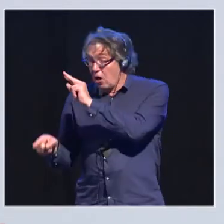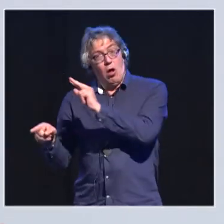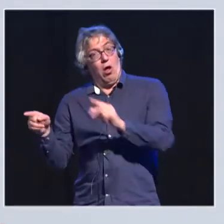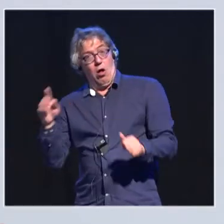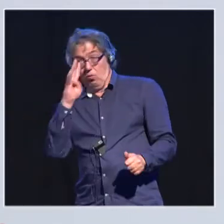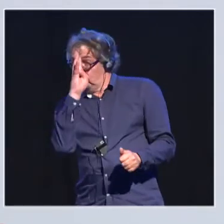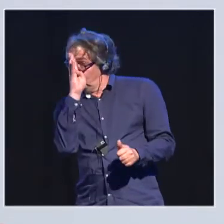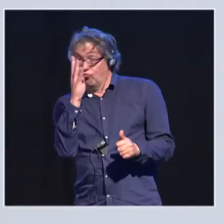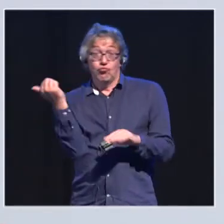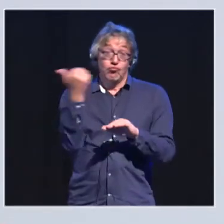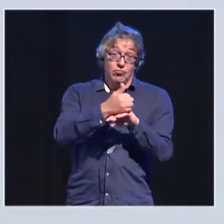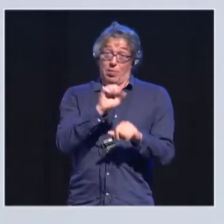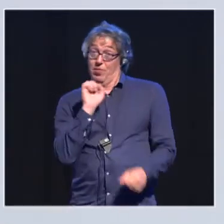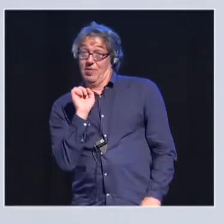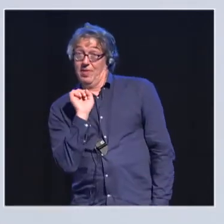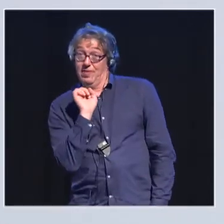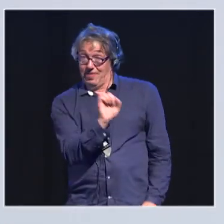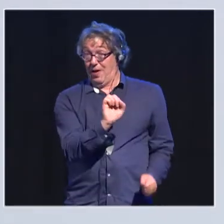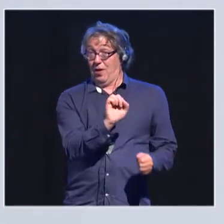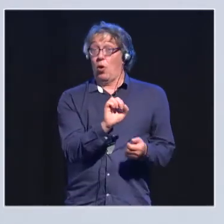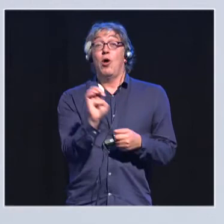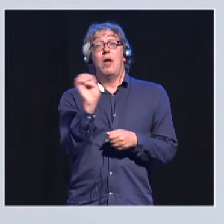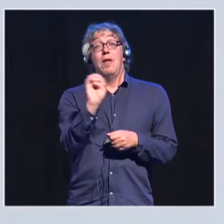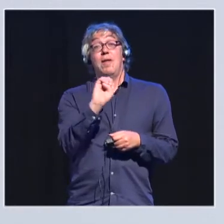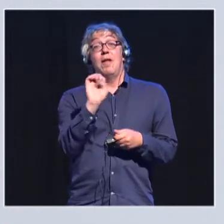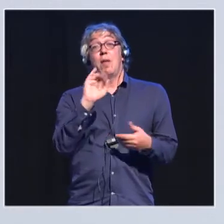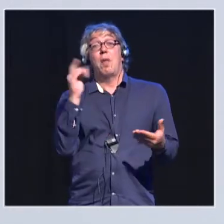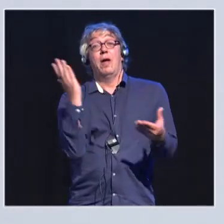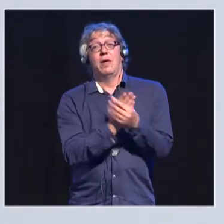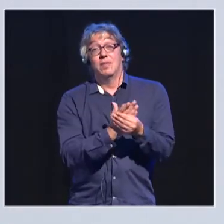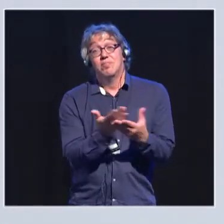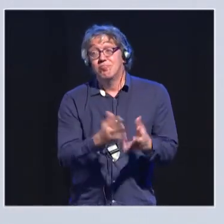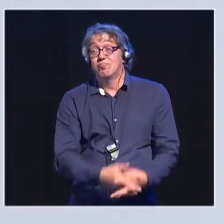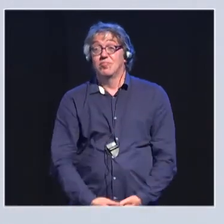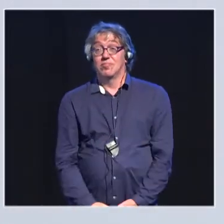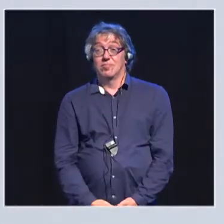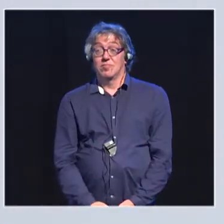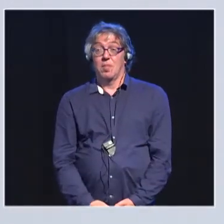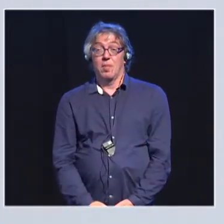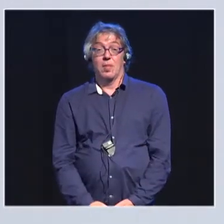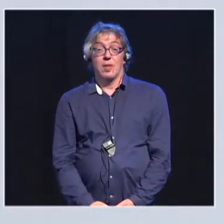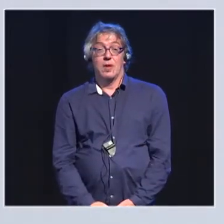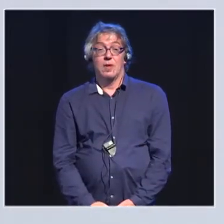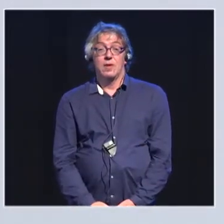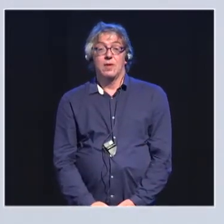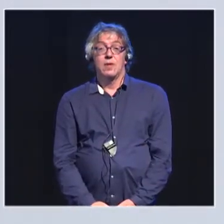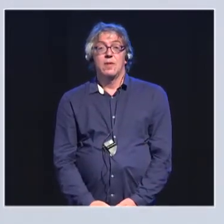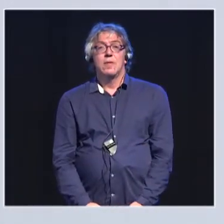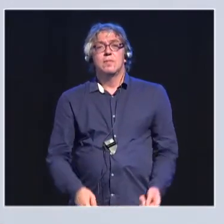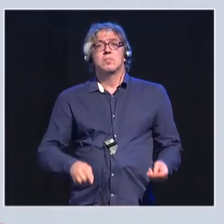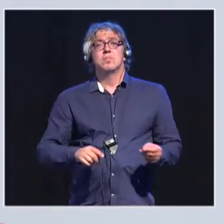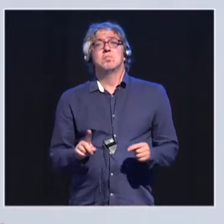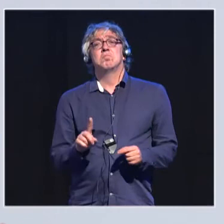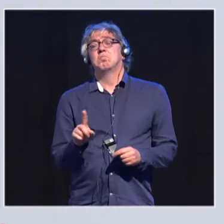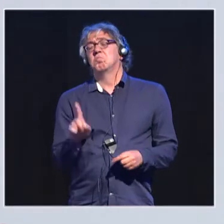their own virtual or e-banks. And another thing that I think is going to be very important